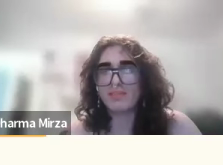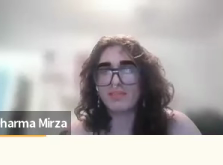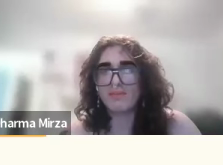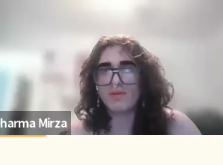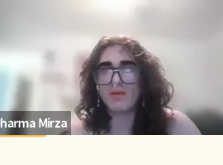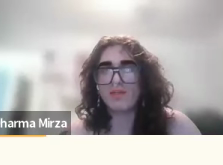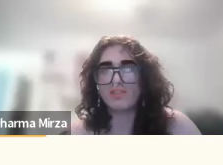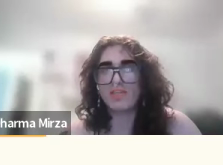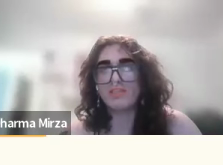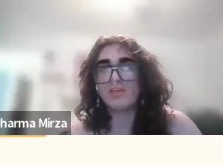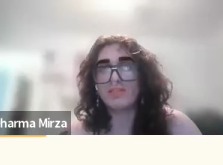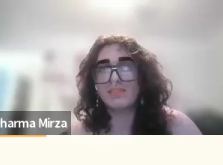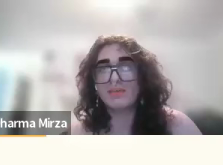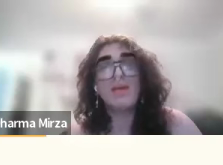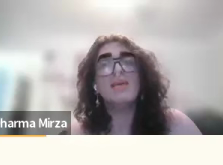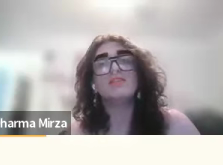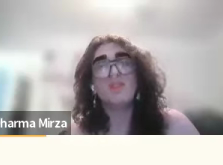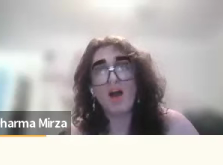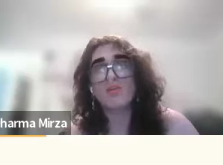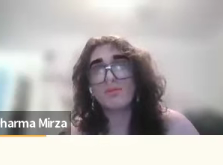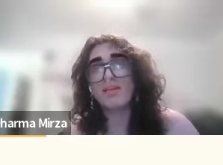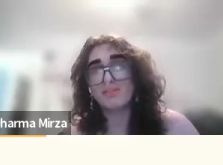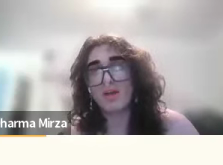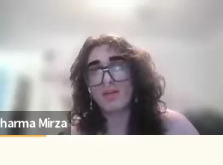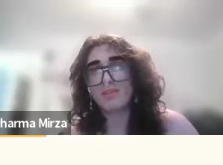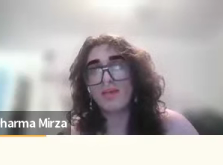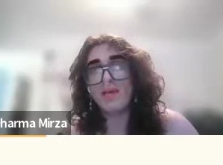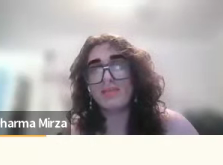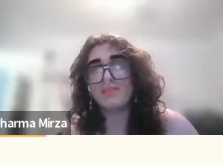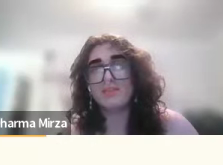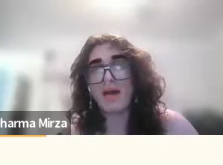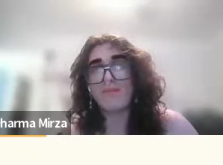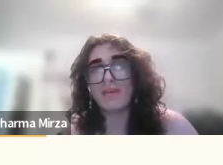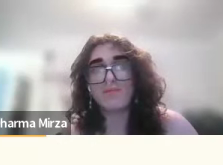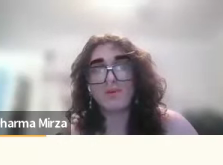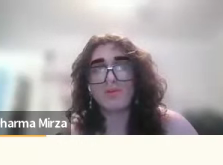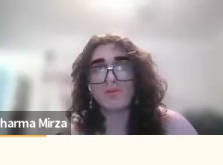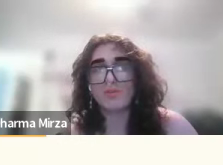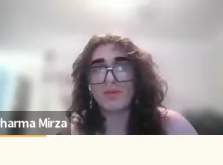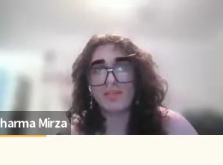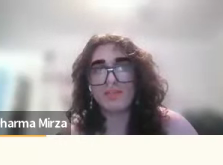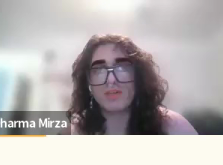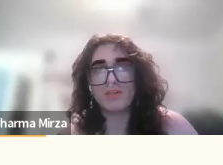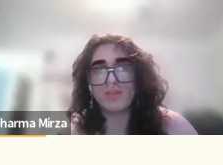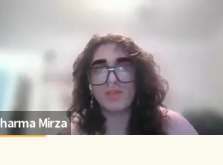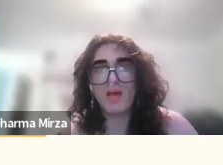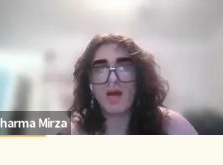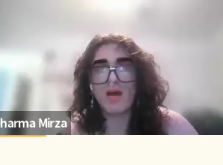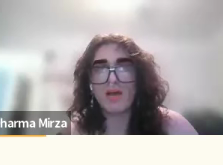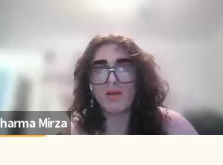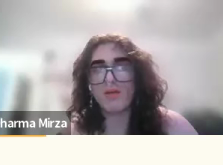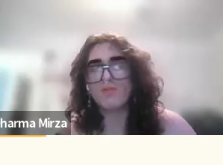in our system for changes in our system is to not criminalize drugs. It's to advocate for looser regulations on